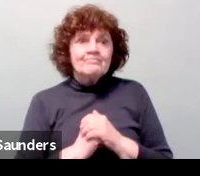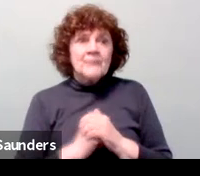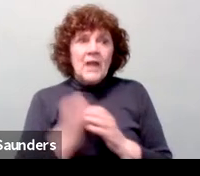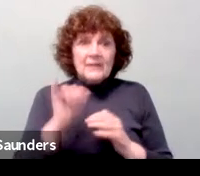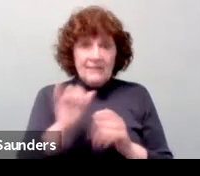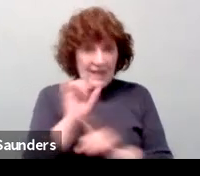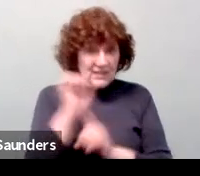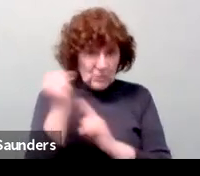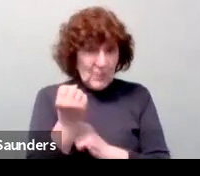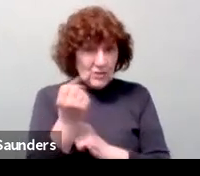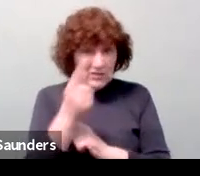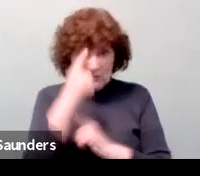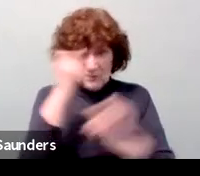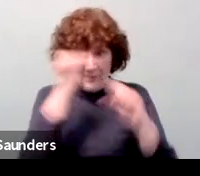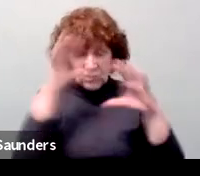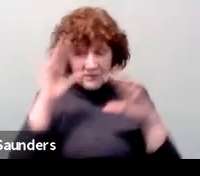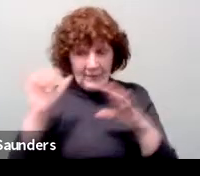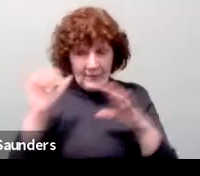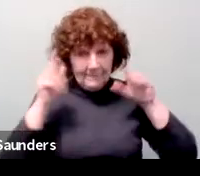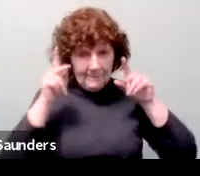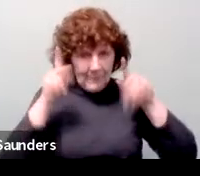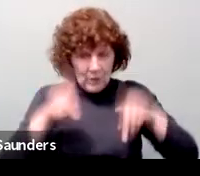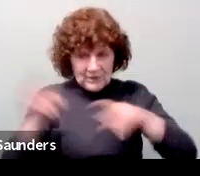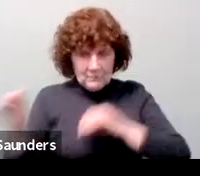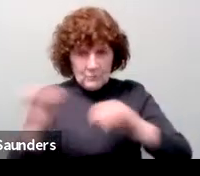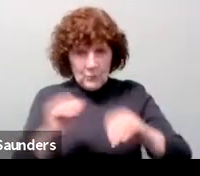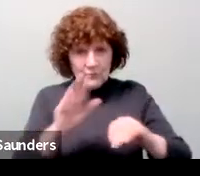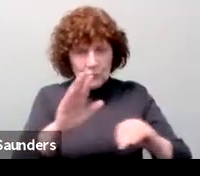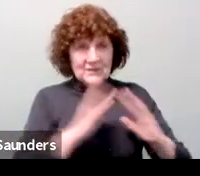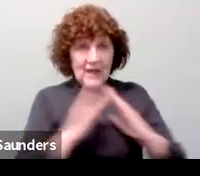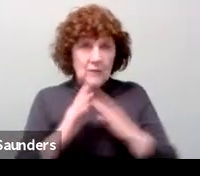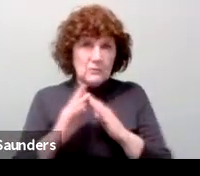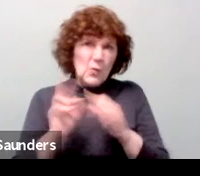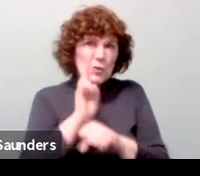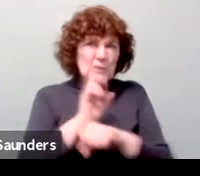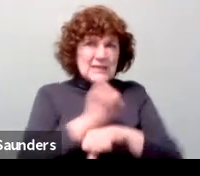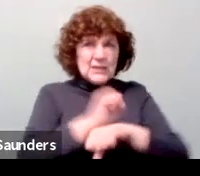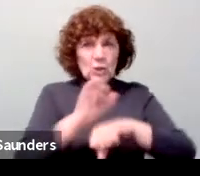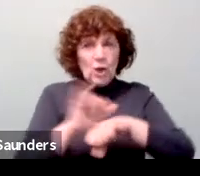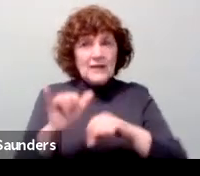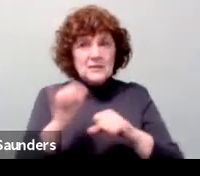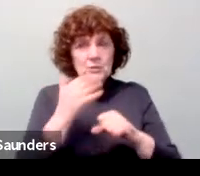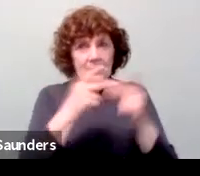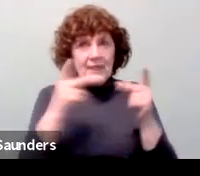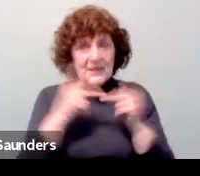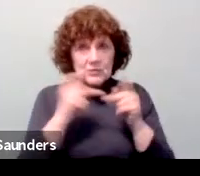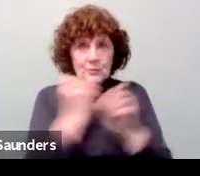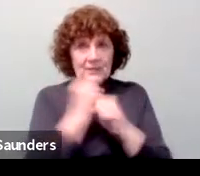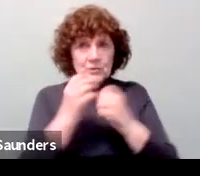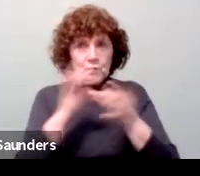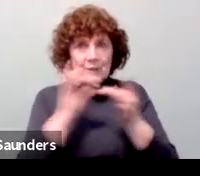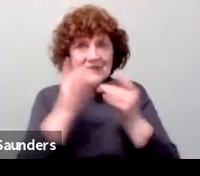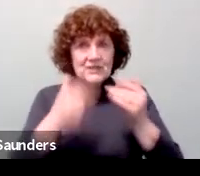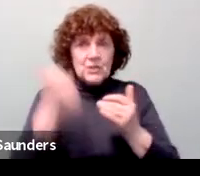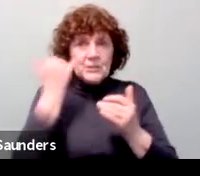scenario, they came to town, and let's use a synagogue because it makes the story a little easier. They came to town and they did what we in the Jewish